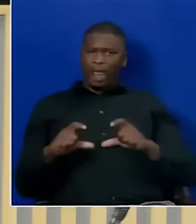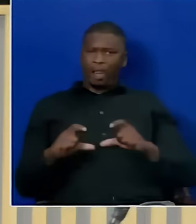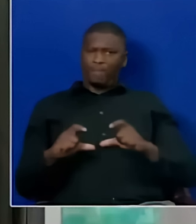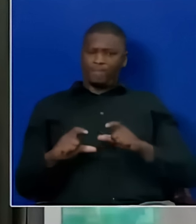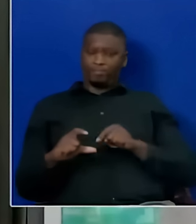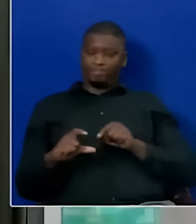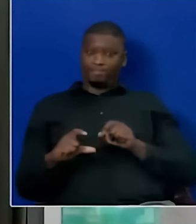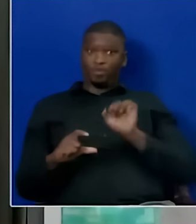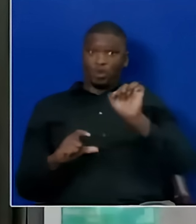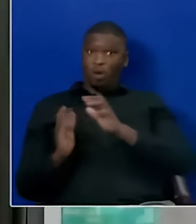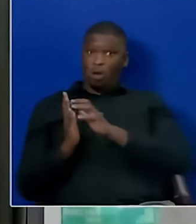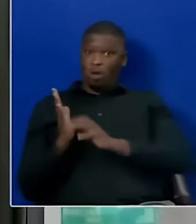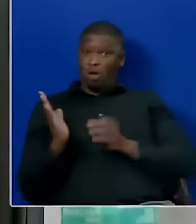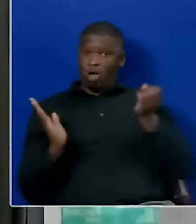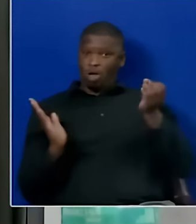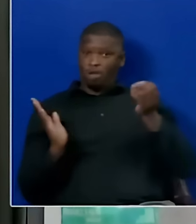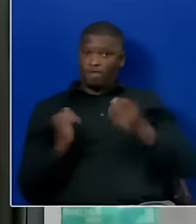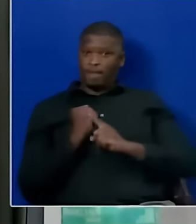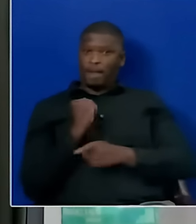the last sentence there.